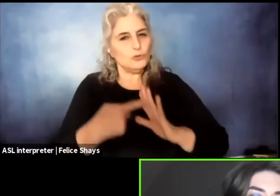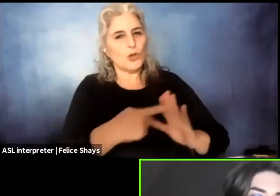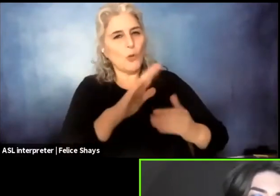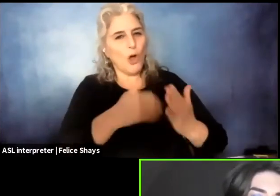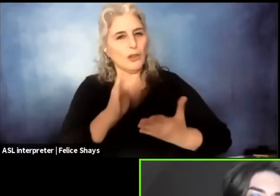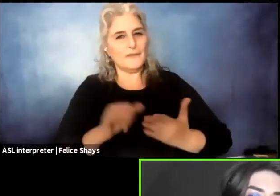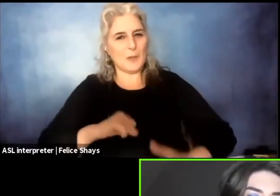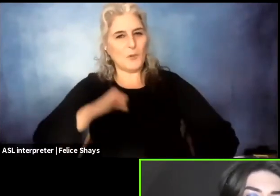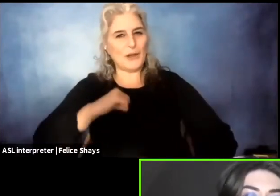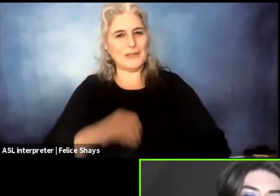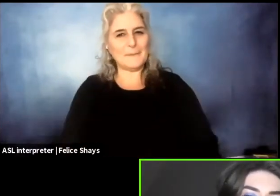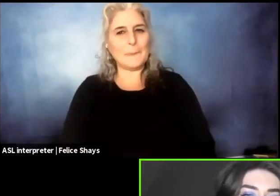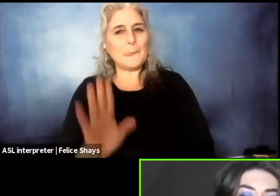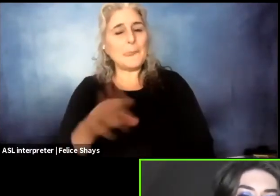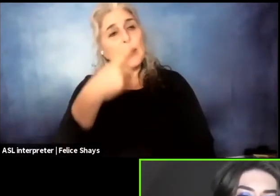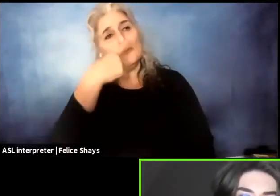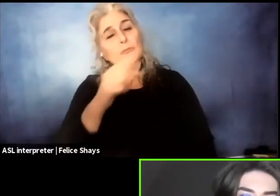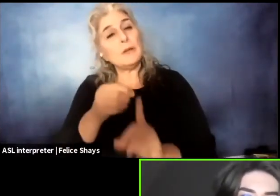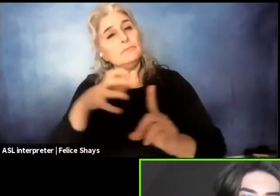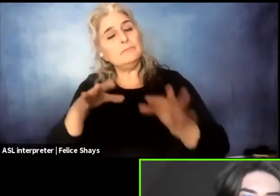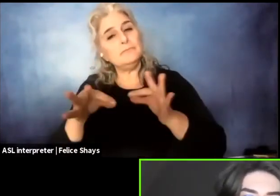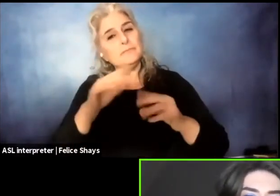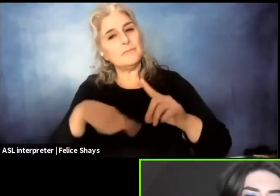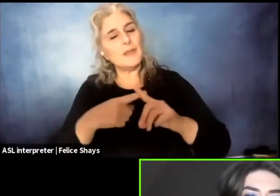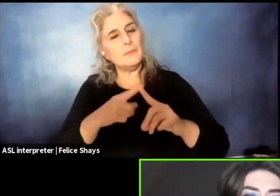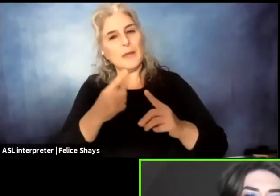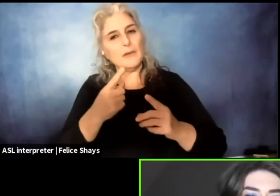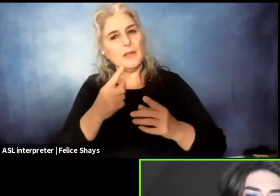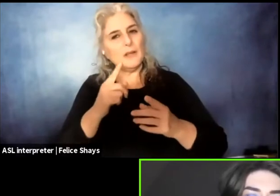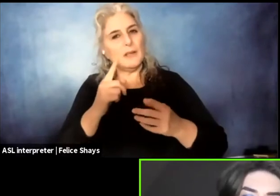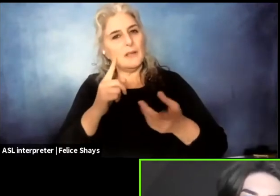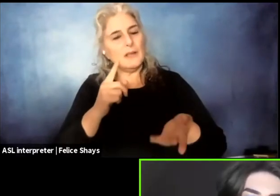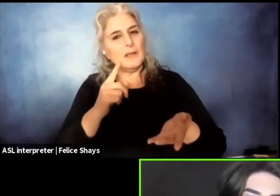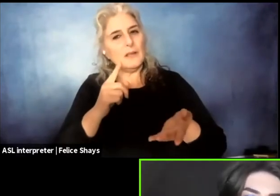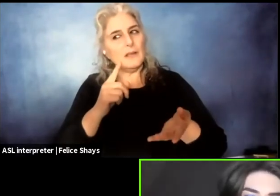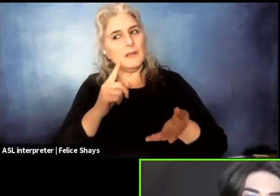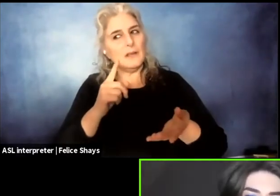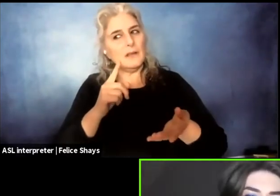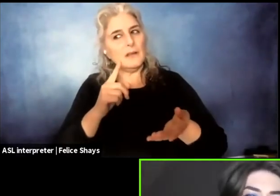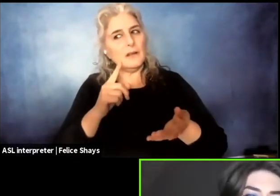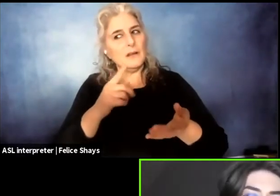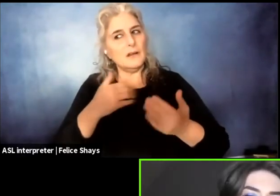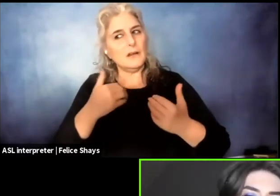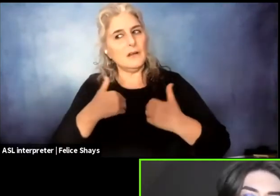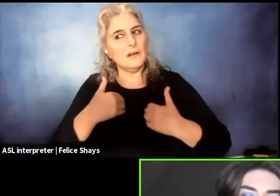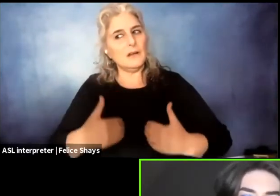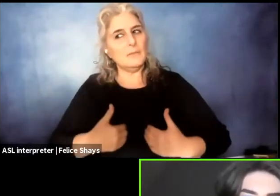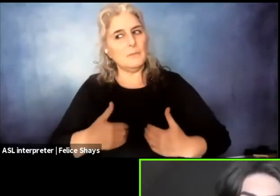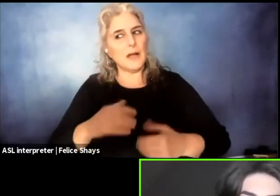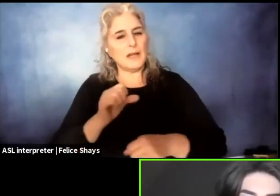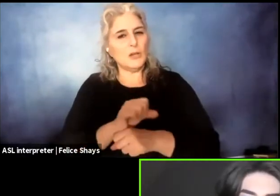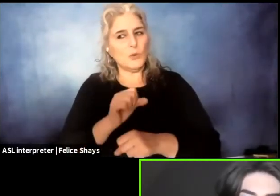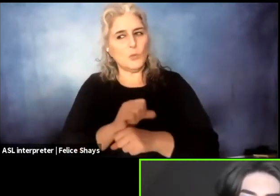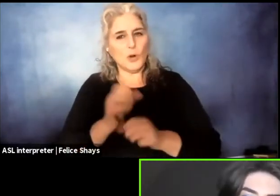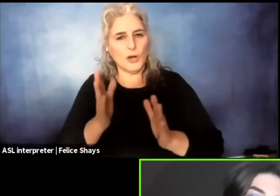and would you mind saying a bit more about Body of Workers and what it's trying to do, what it's going to